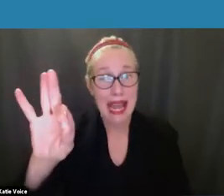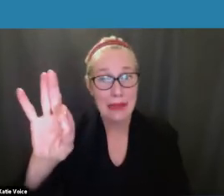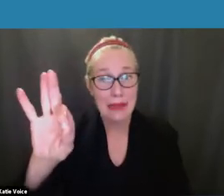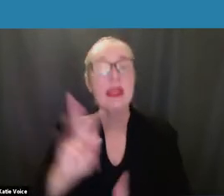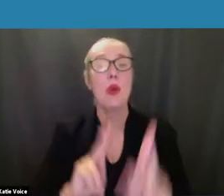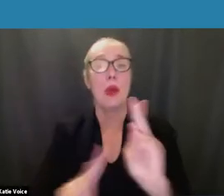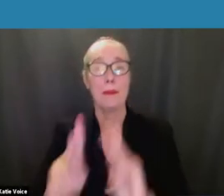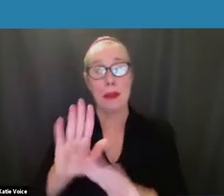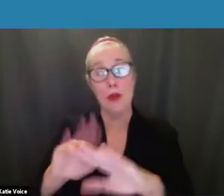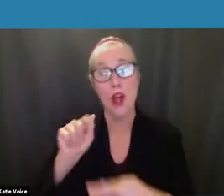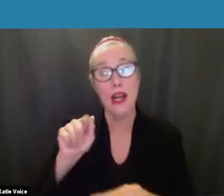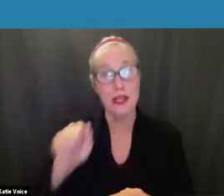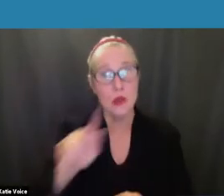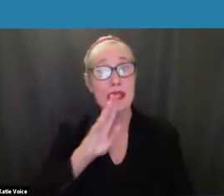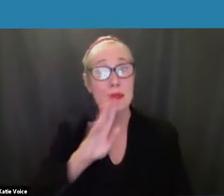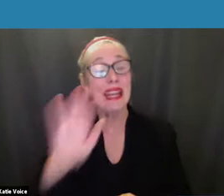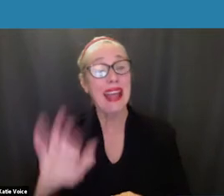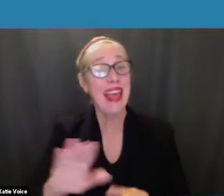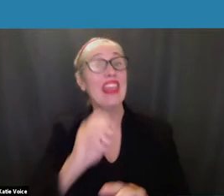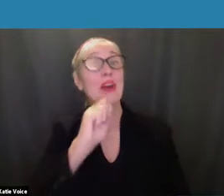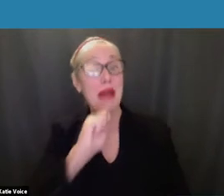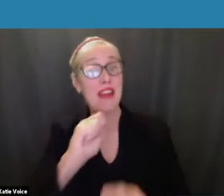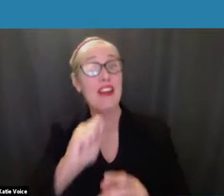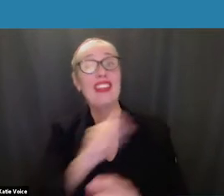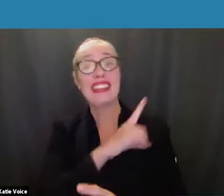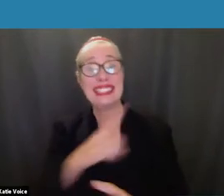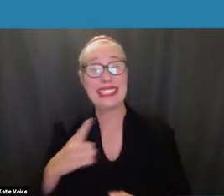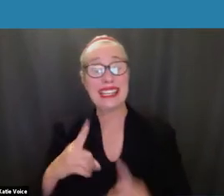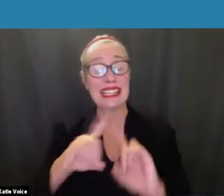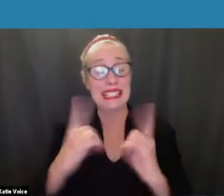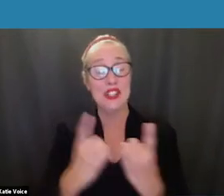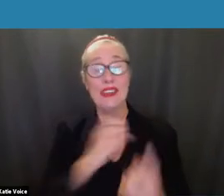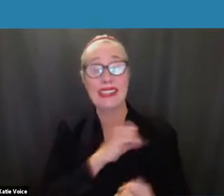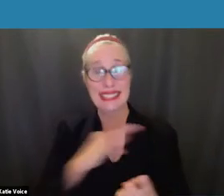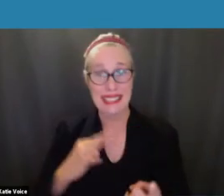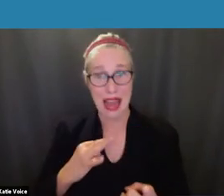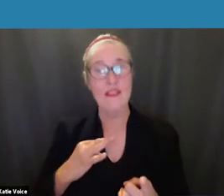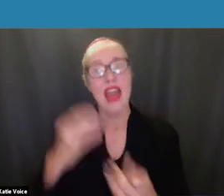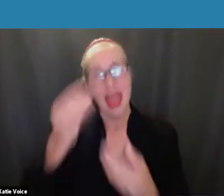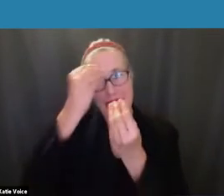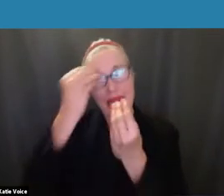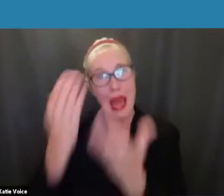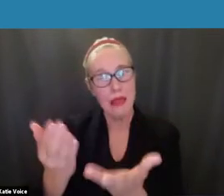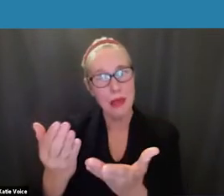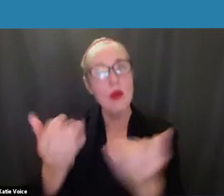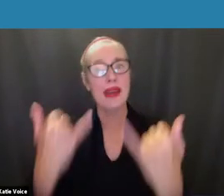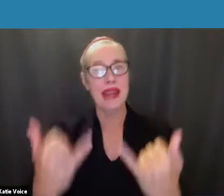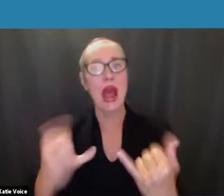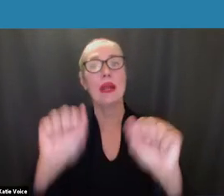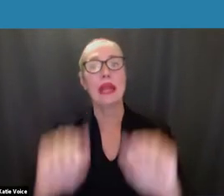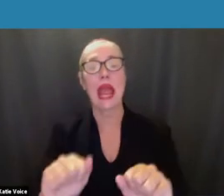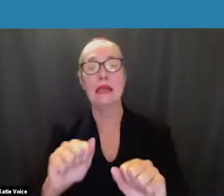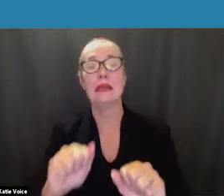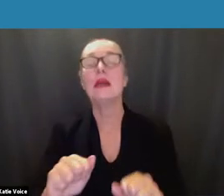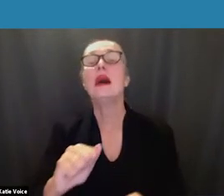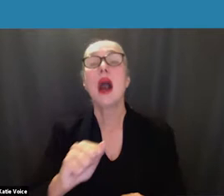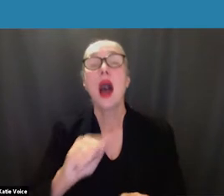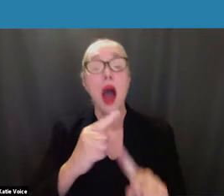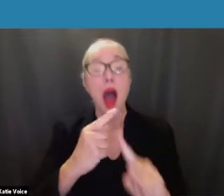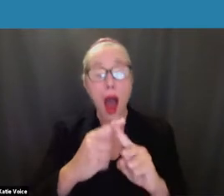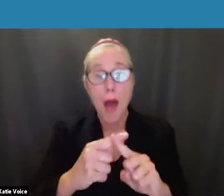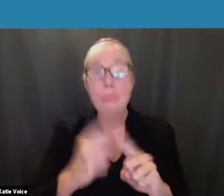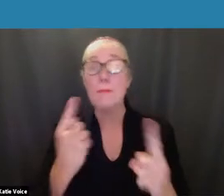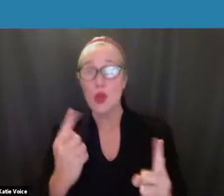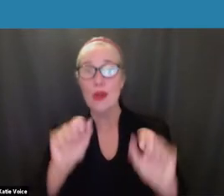speak their microphone will be activated by district staff and the speaker will be notified that they can now unmute themselves in order to